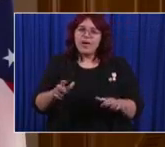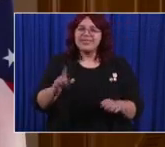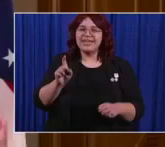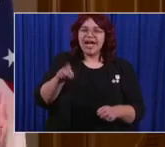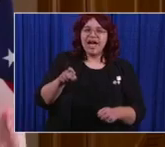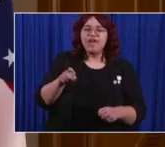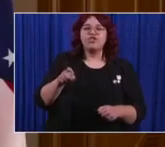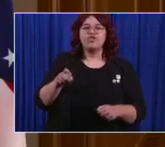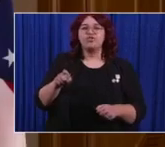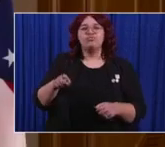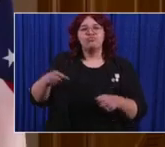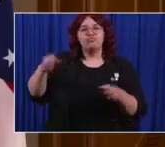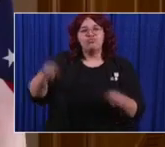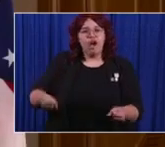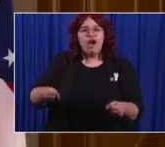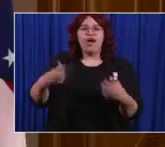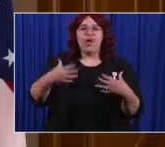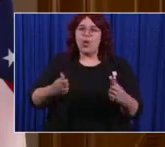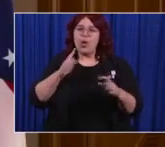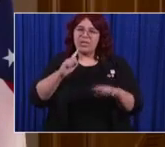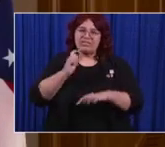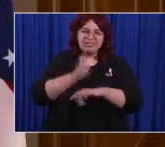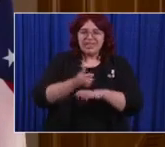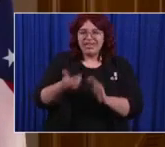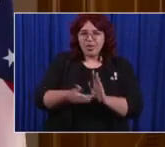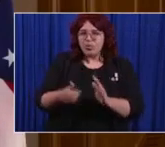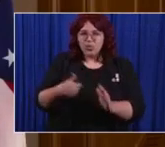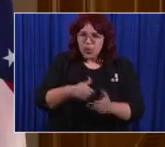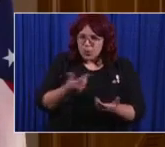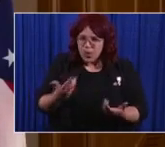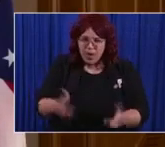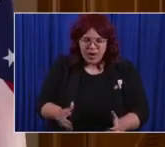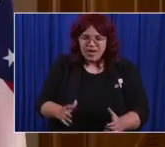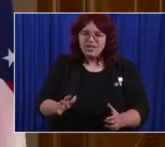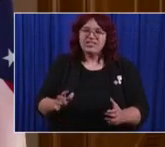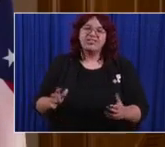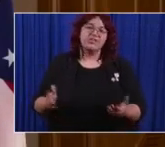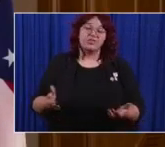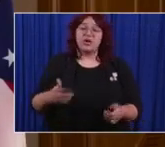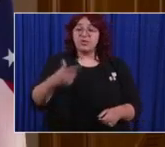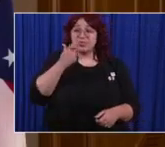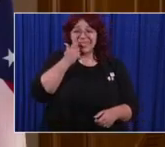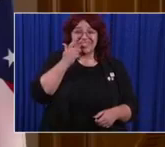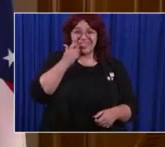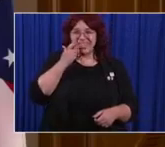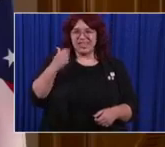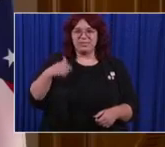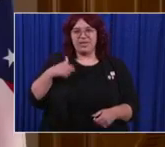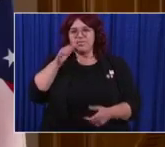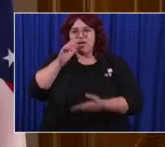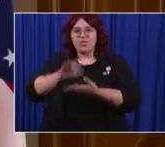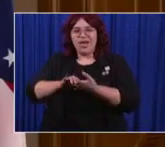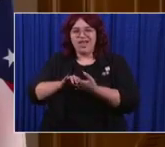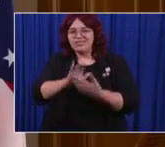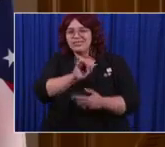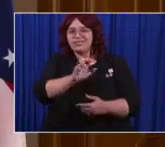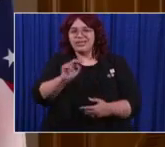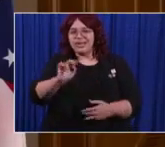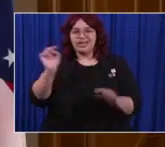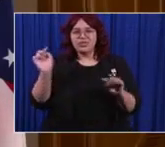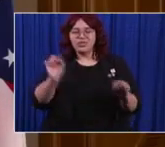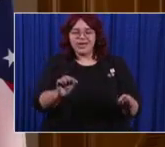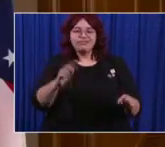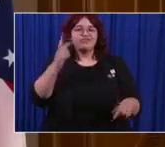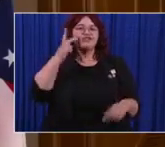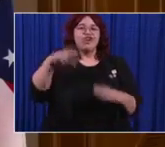was down at, a friend and I were see the new soccer stadium in Cincinnati, a phenomenal place. But you just